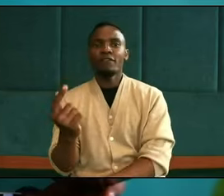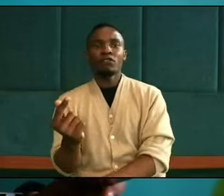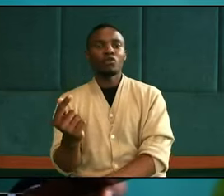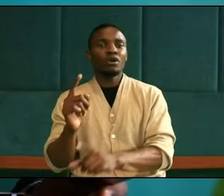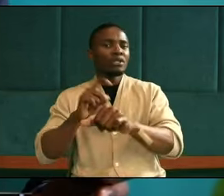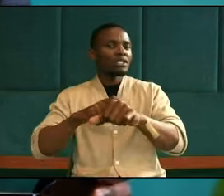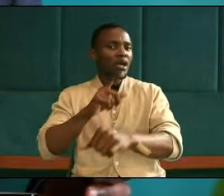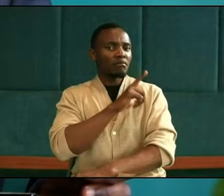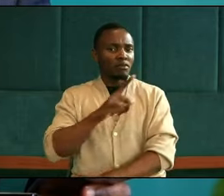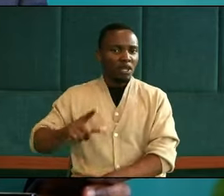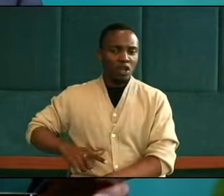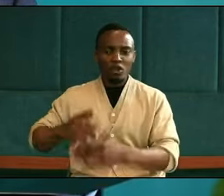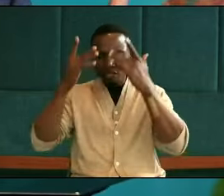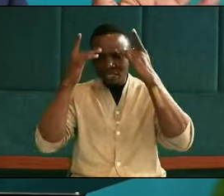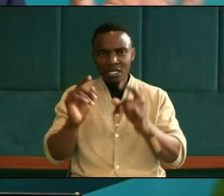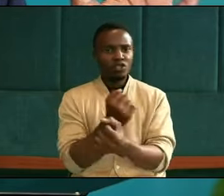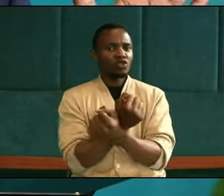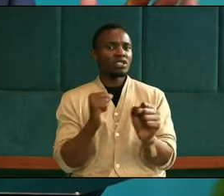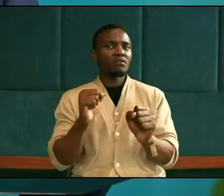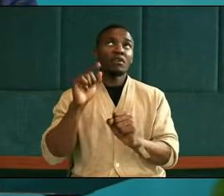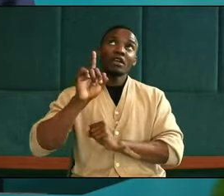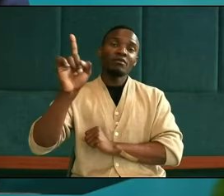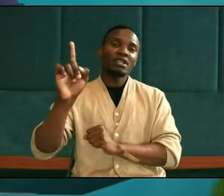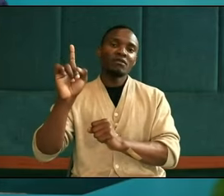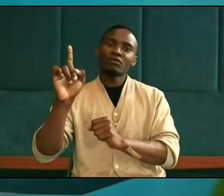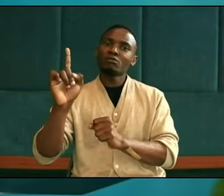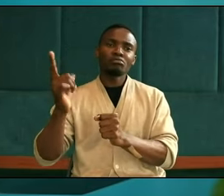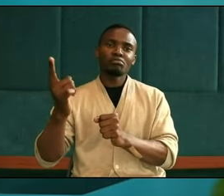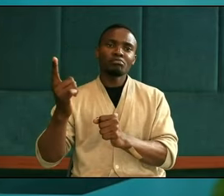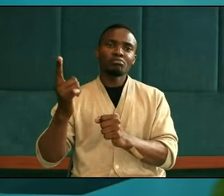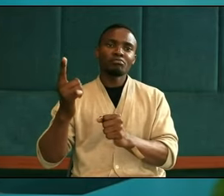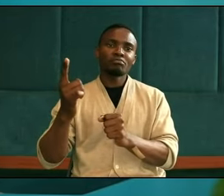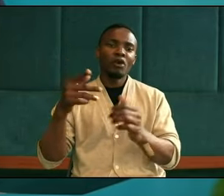to save, he will save. He is not limited by numbers.